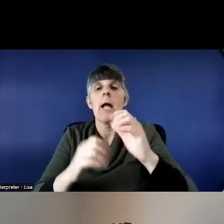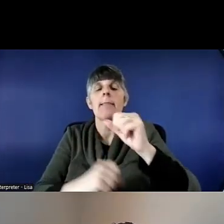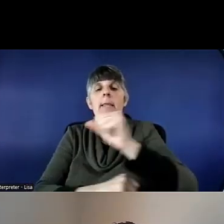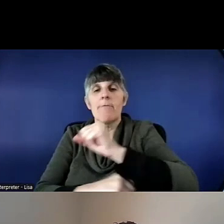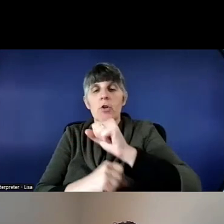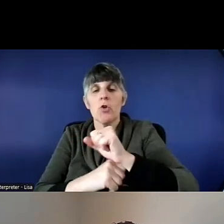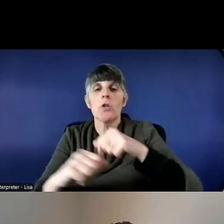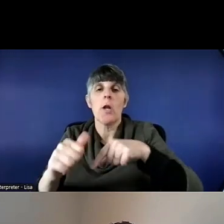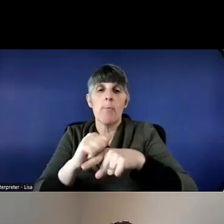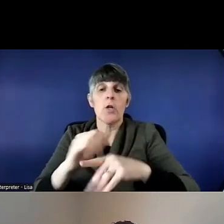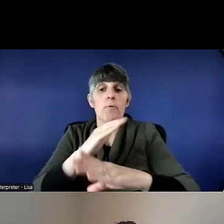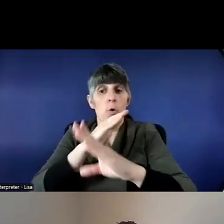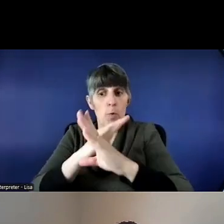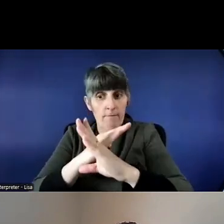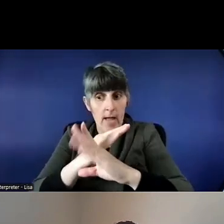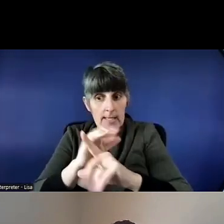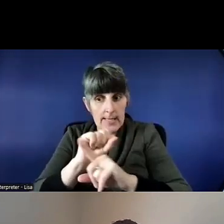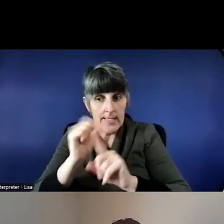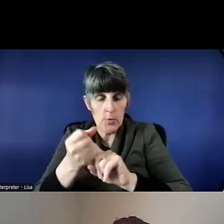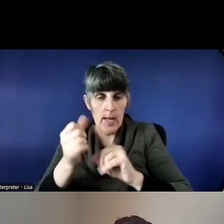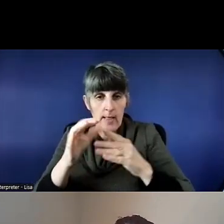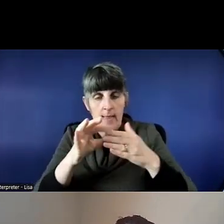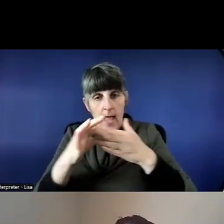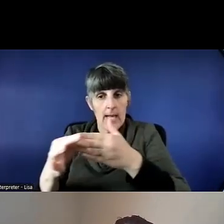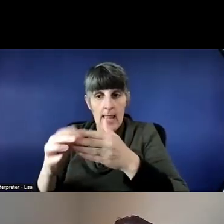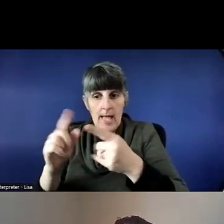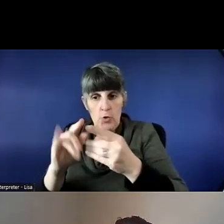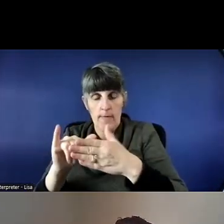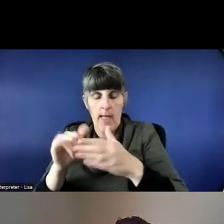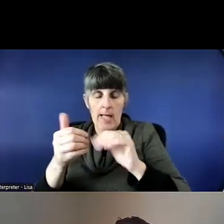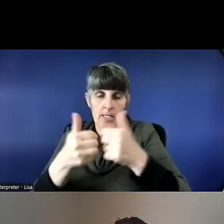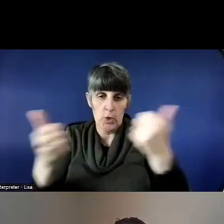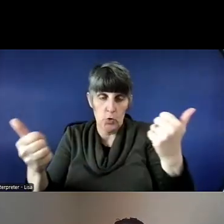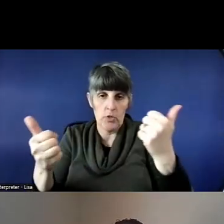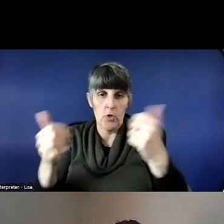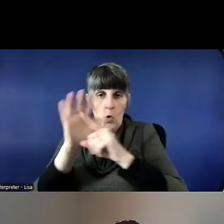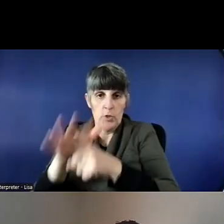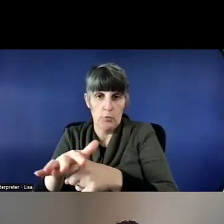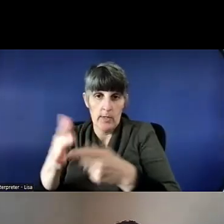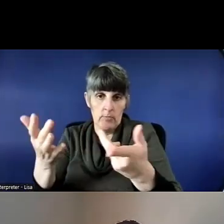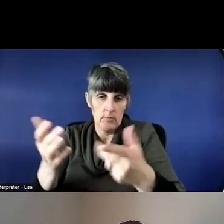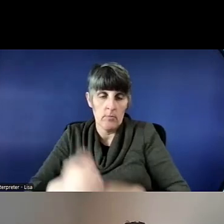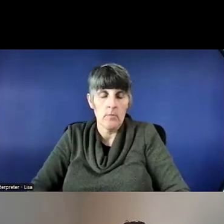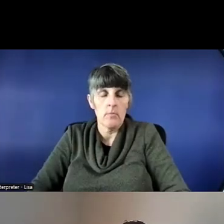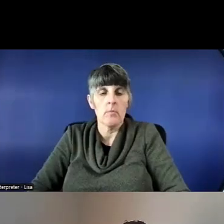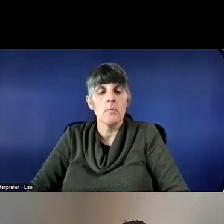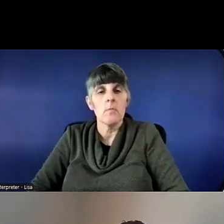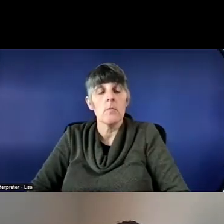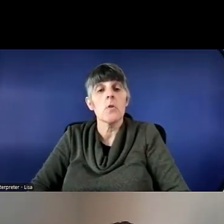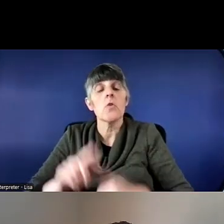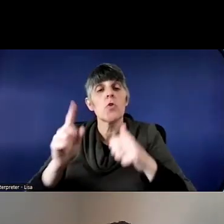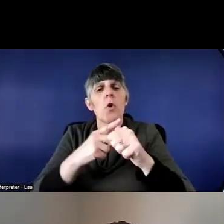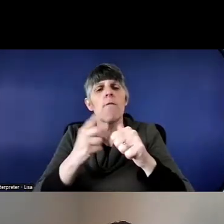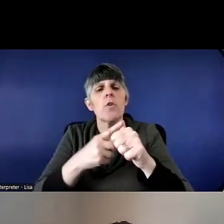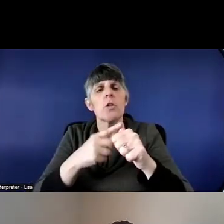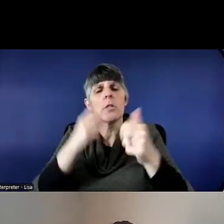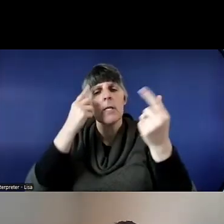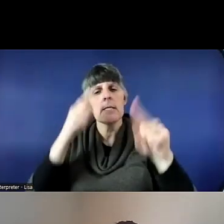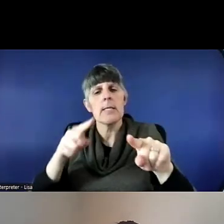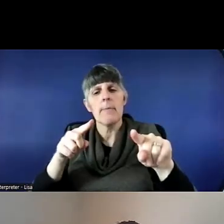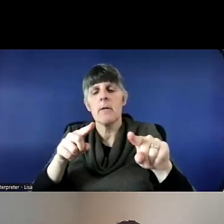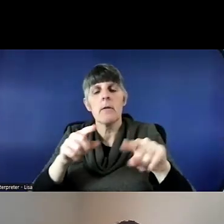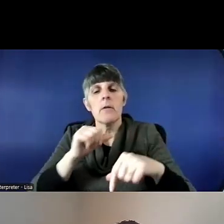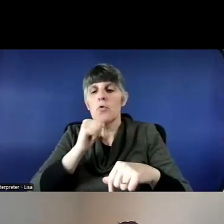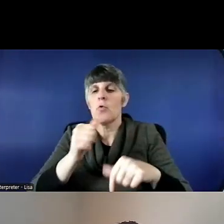practices to prevent the situations that led to the use of seclusion and restraint in the first place. So first, our settlement agreements do